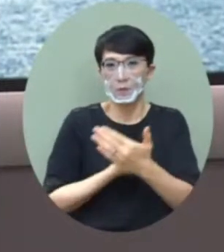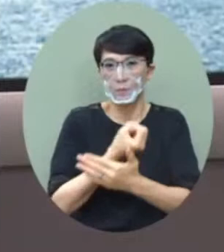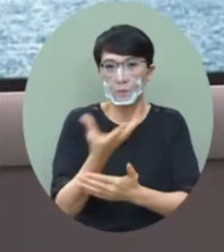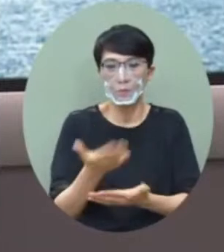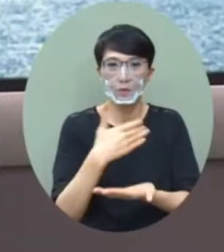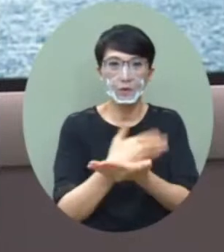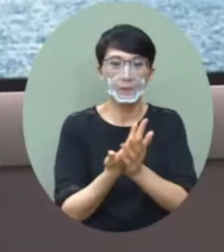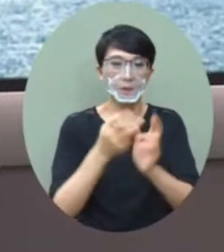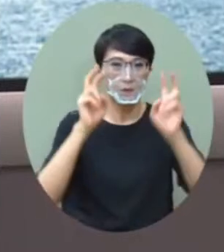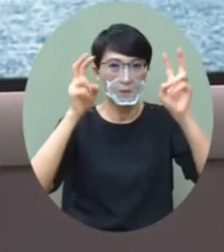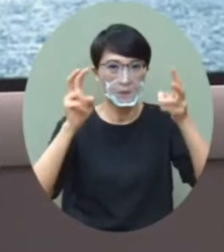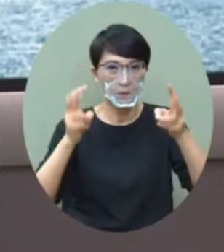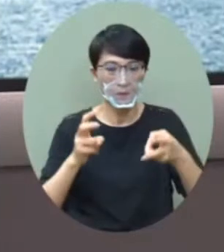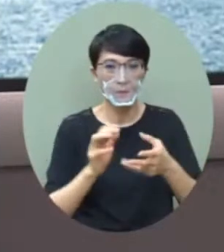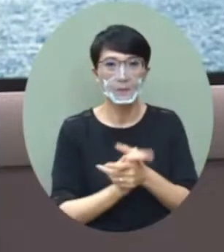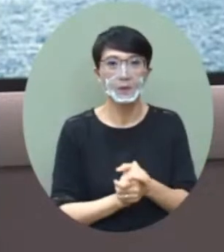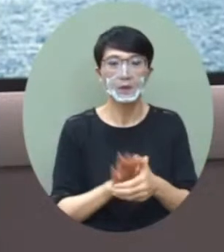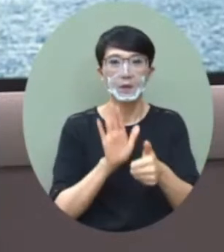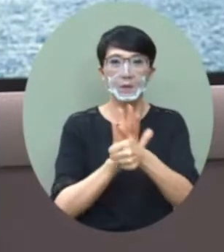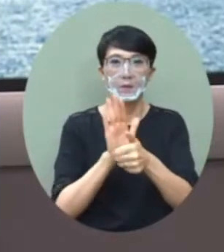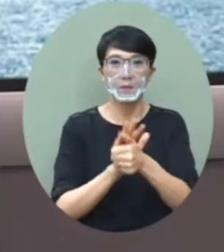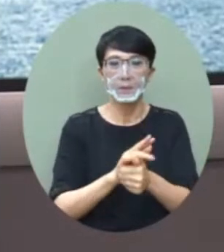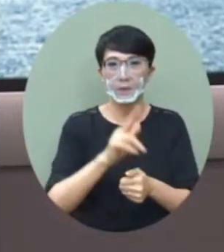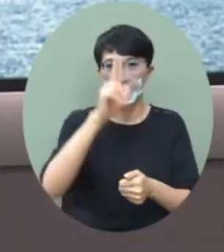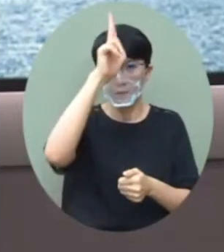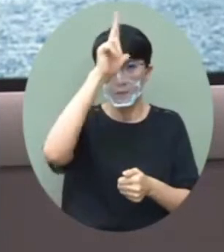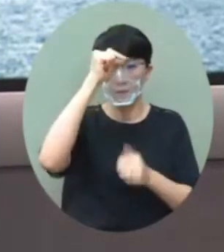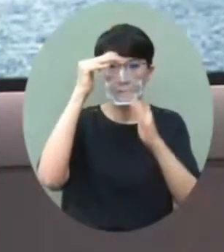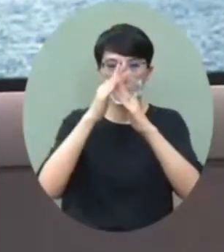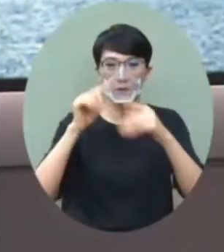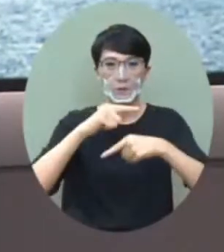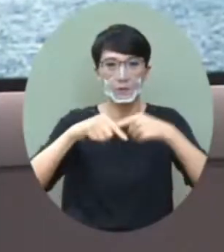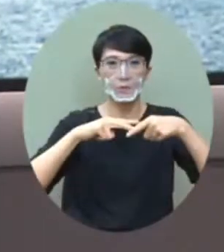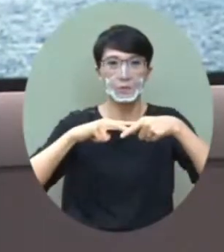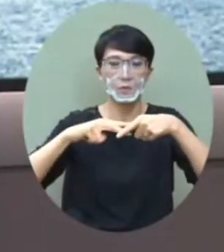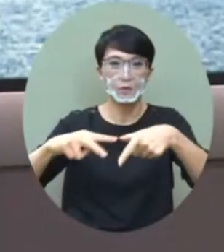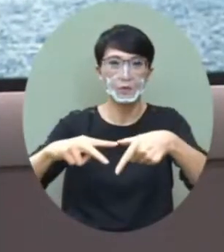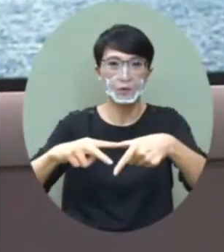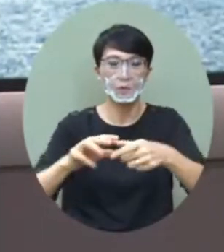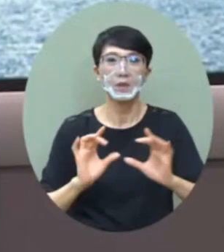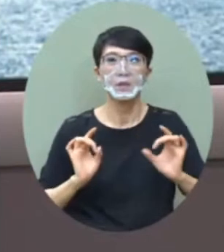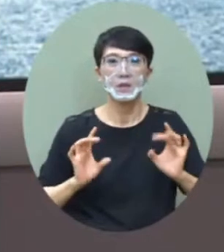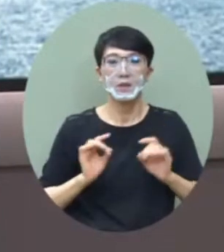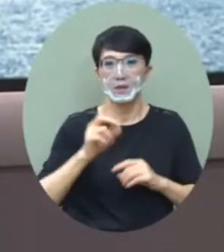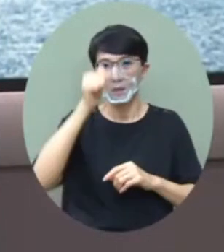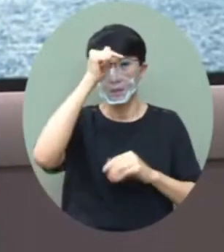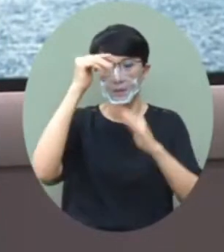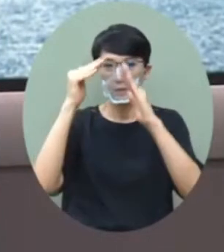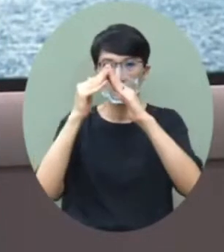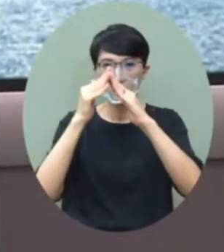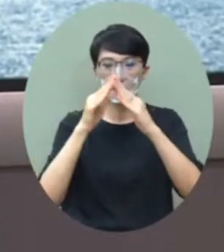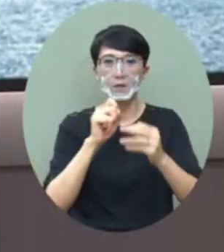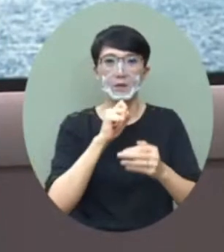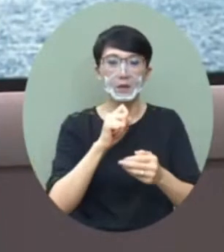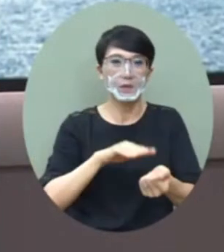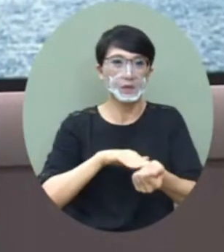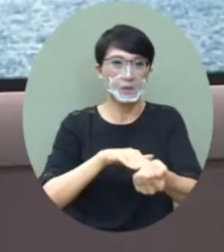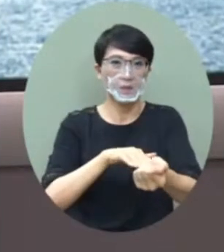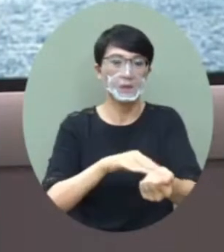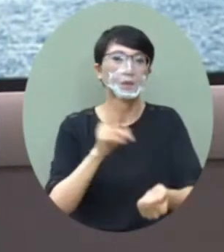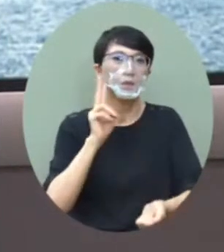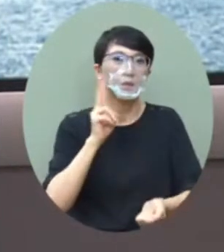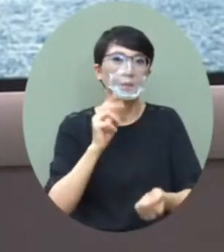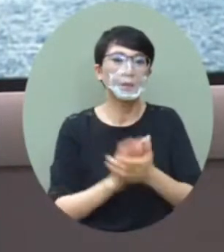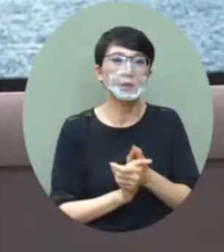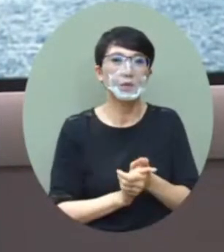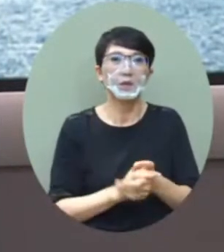Foundation also offered donations through different projects, and some